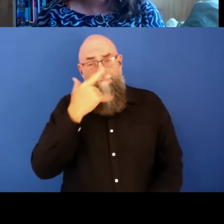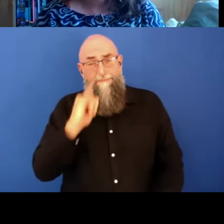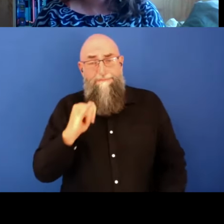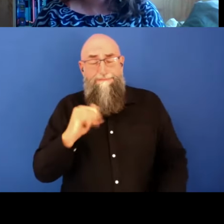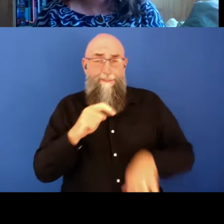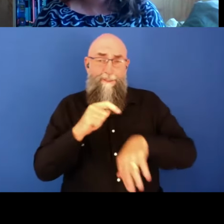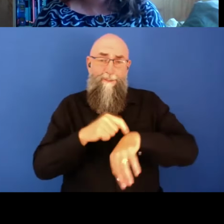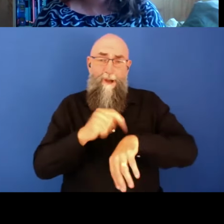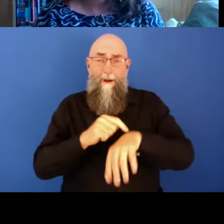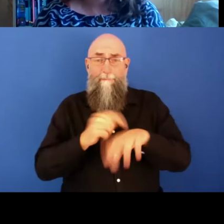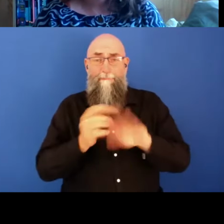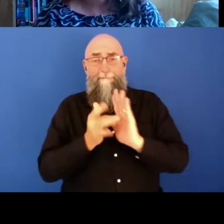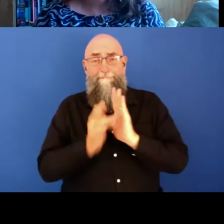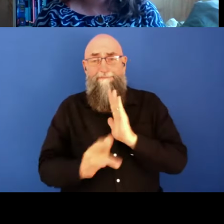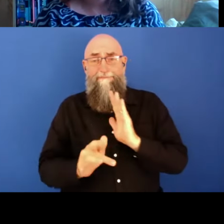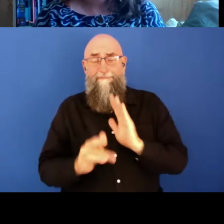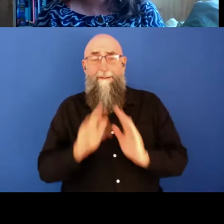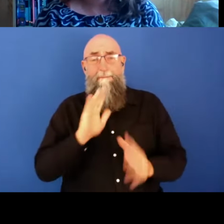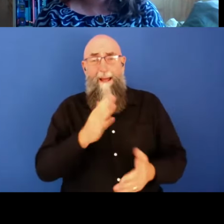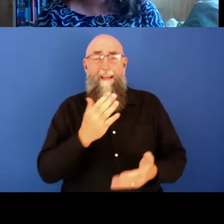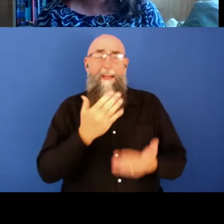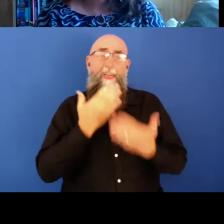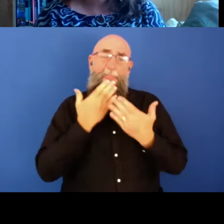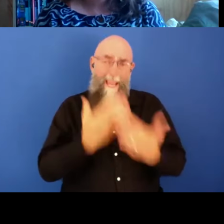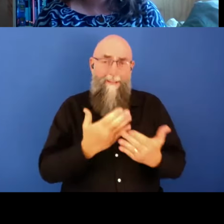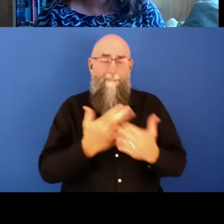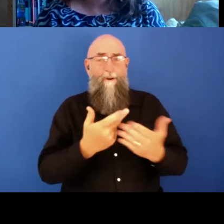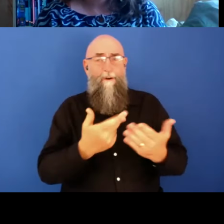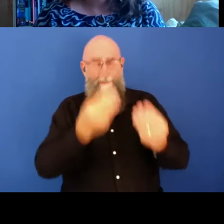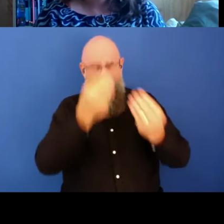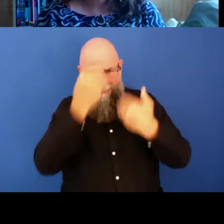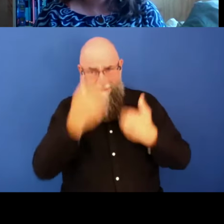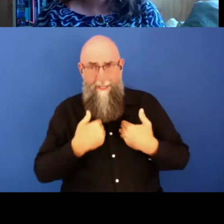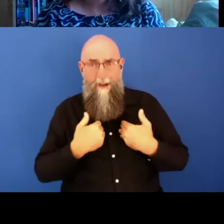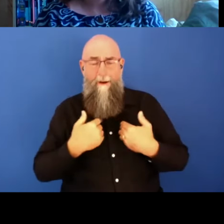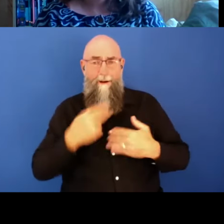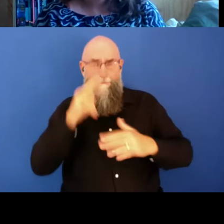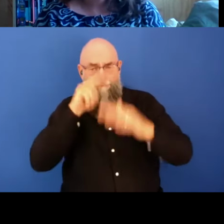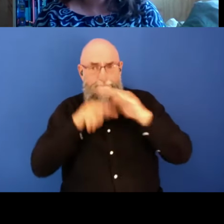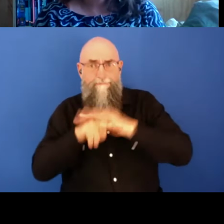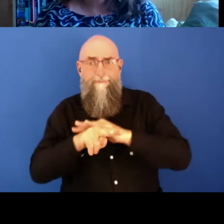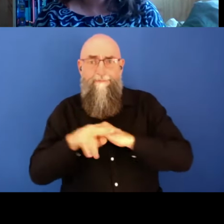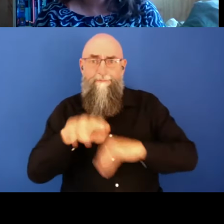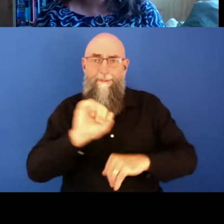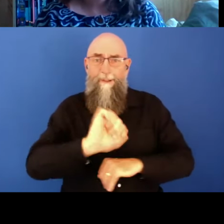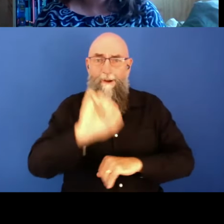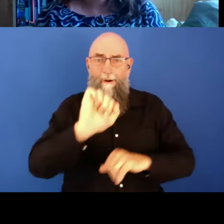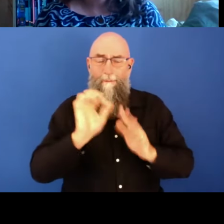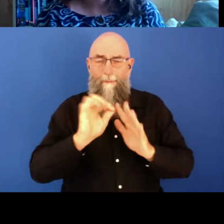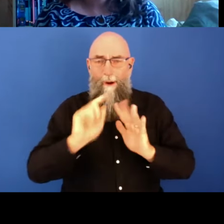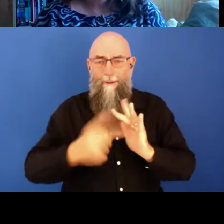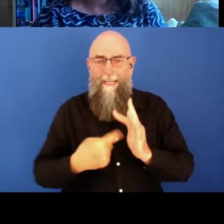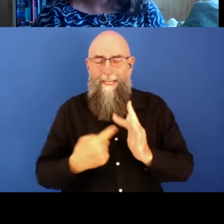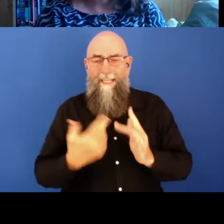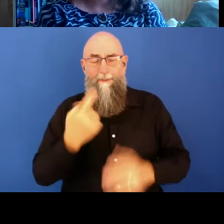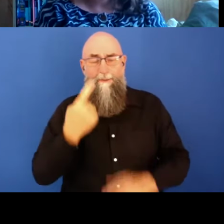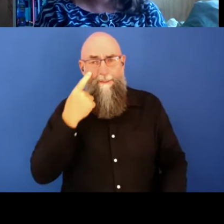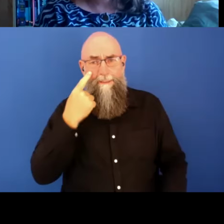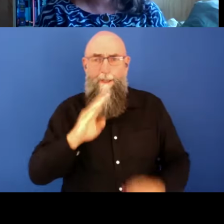um letting us get some insight into this project and it's so wonderful to see um such a long-term